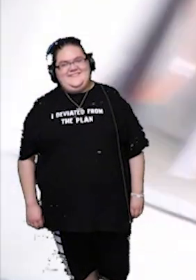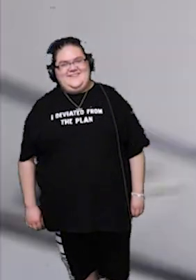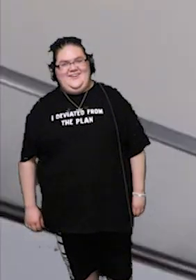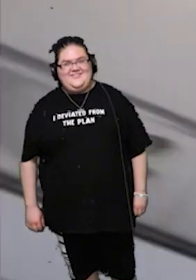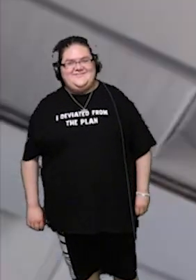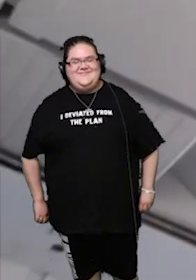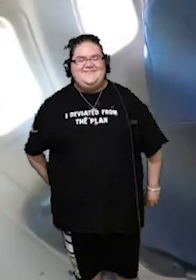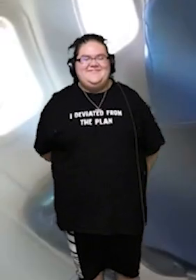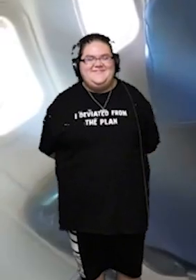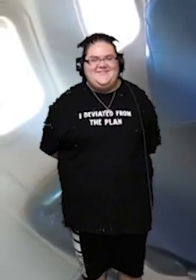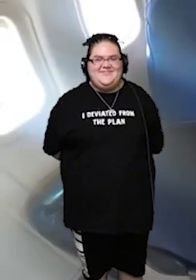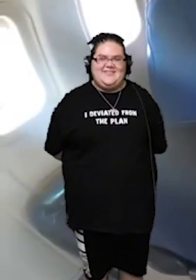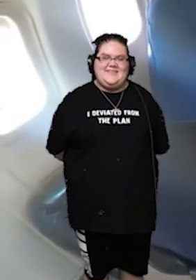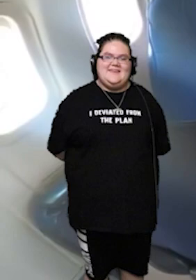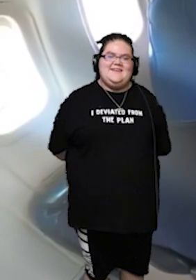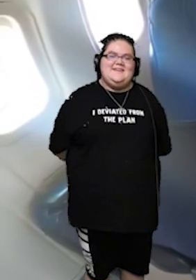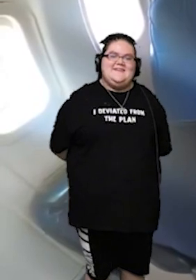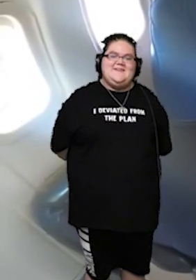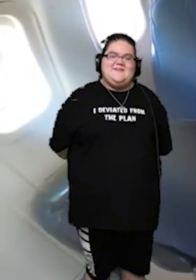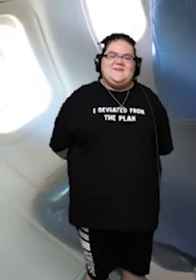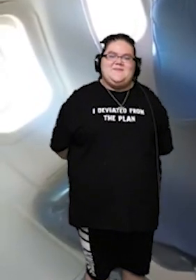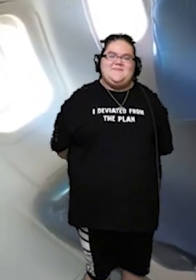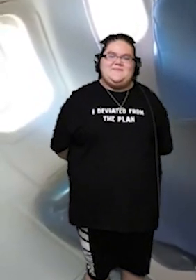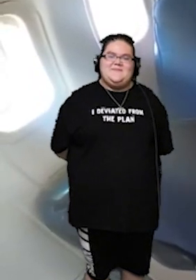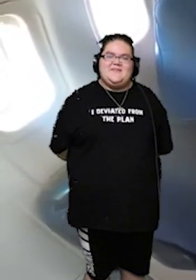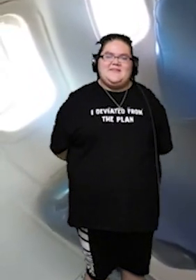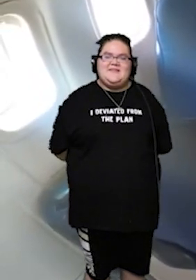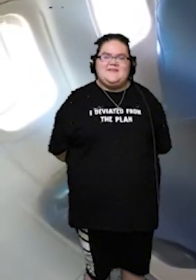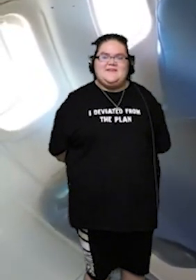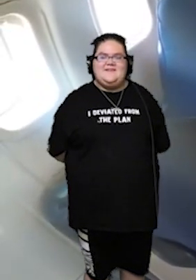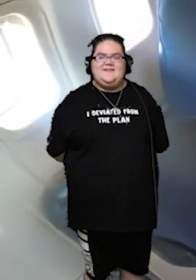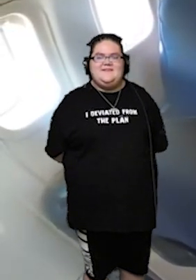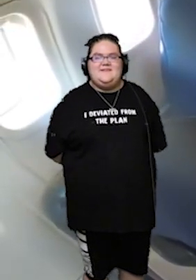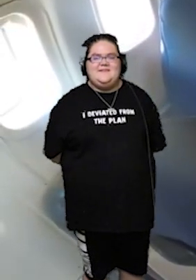class. Oh. First class. Anyone in here?